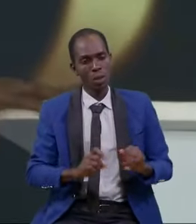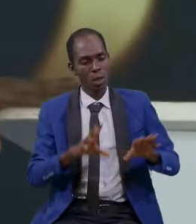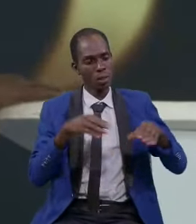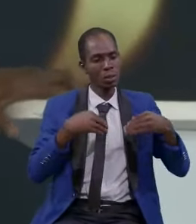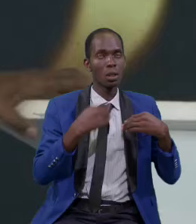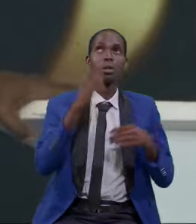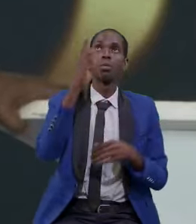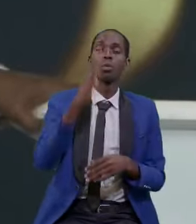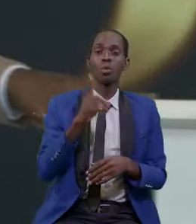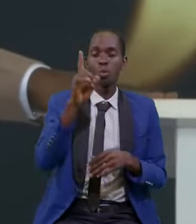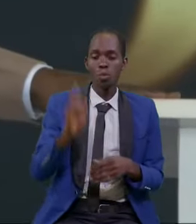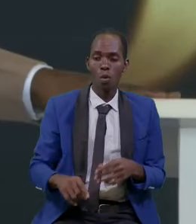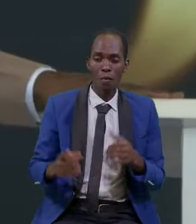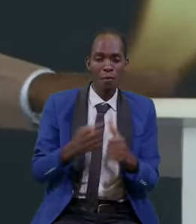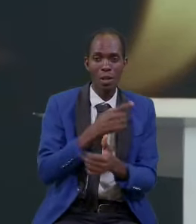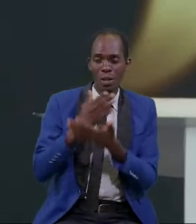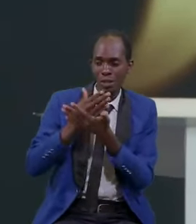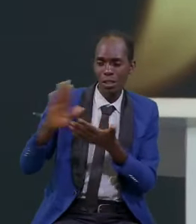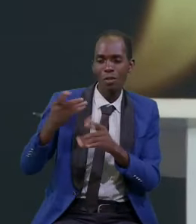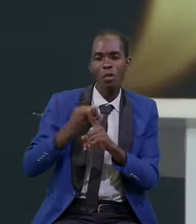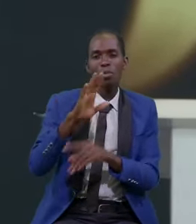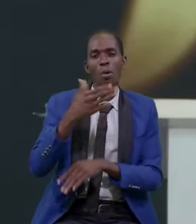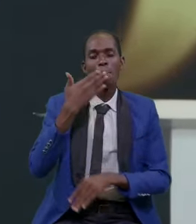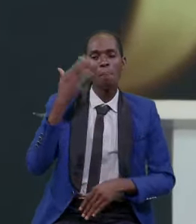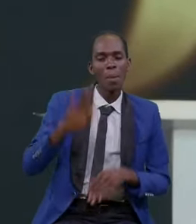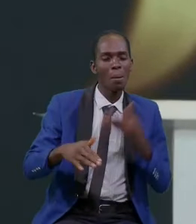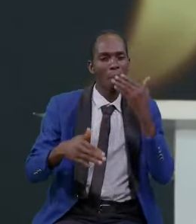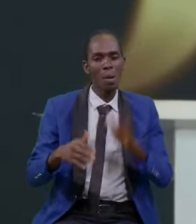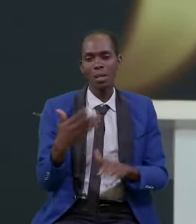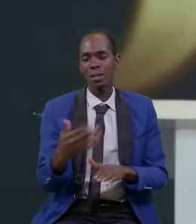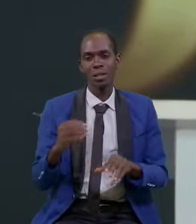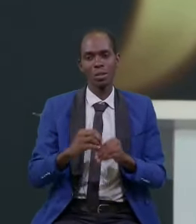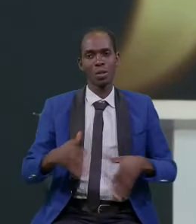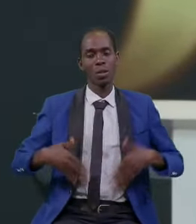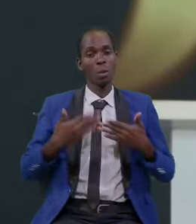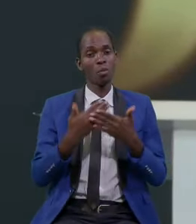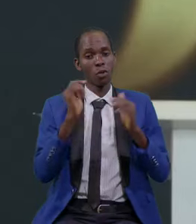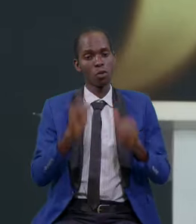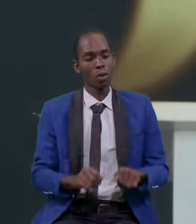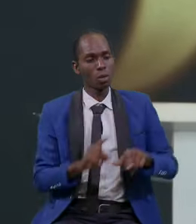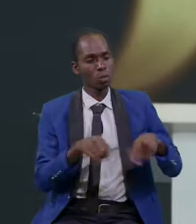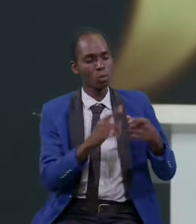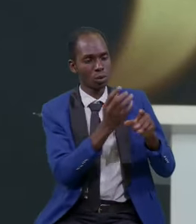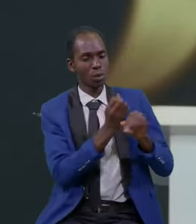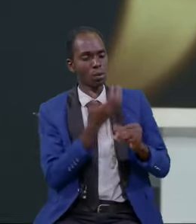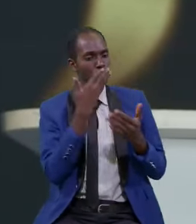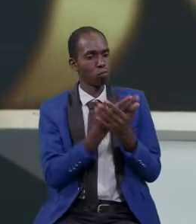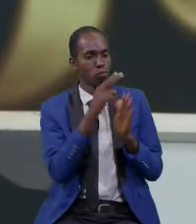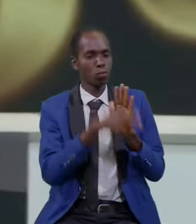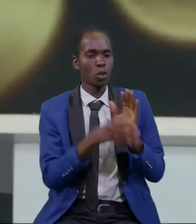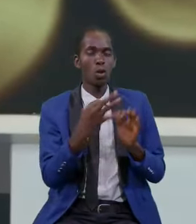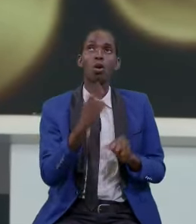turn away from all the bad things in your life before you can turn to the goodness of God in the salvation of the